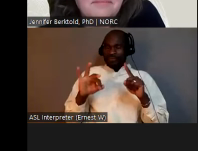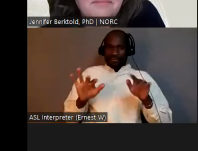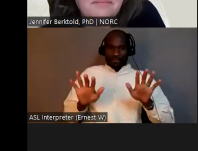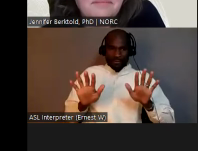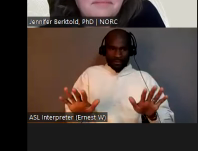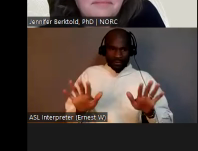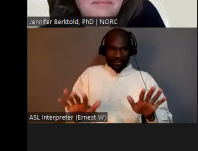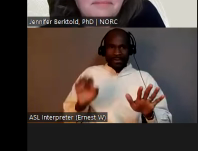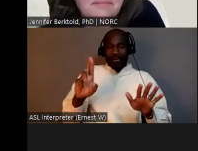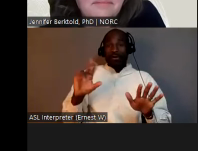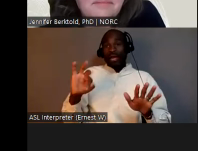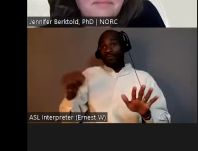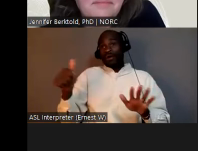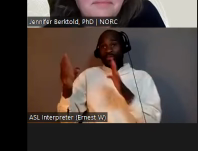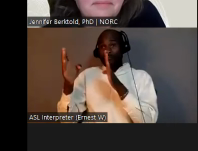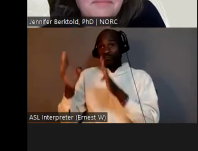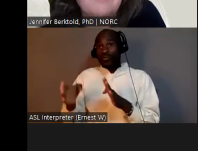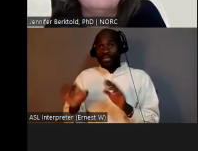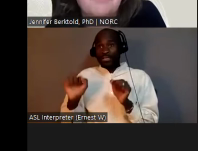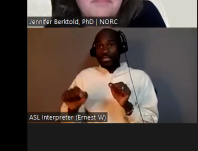else read it for me, it'd be great.